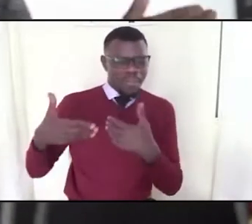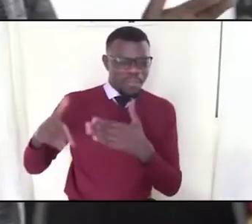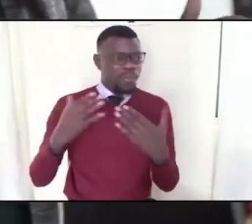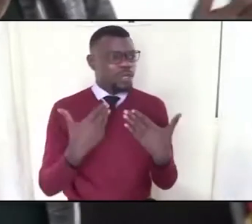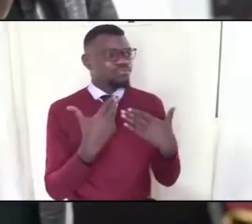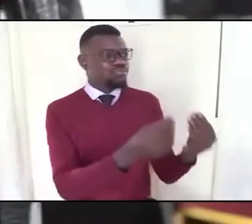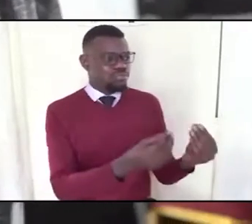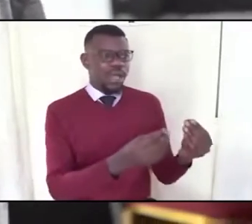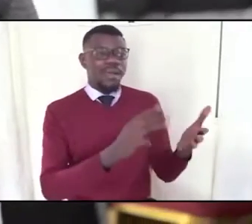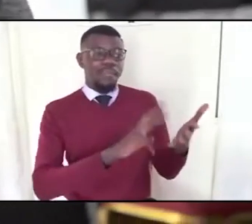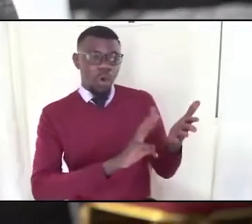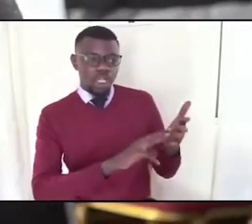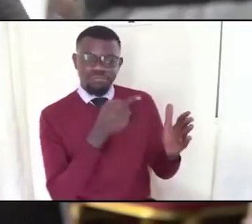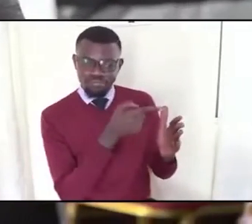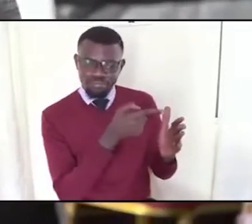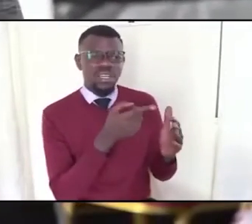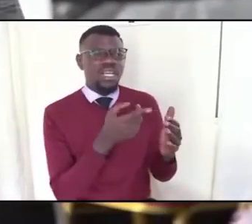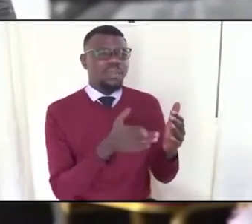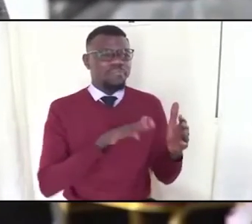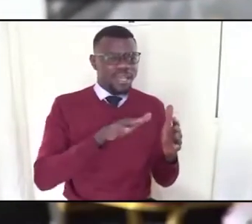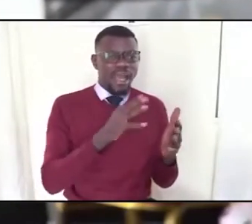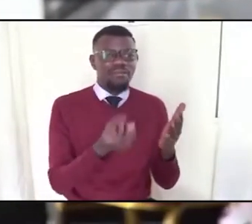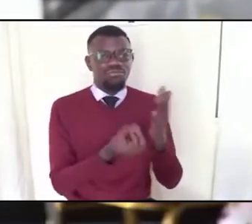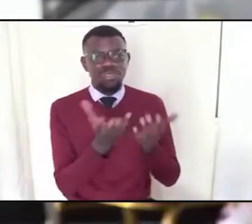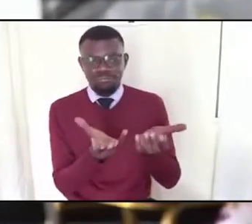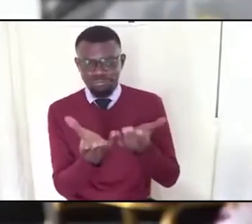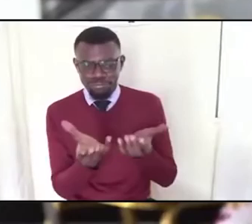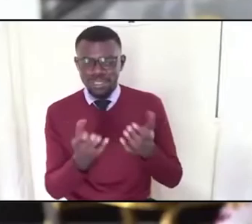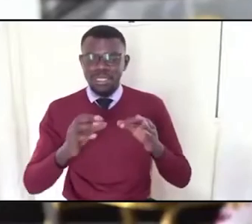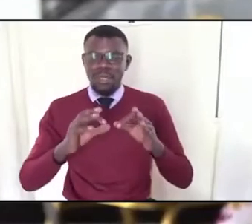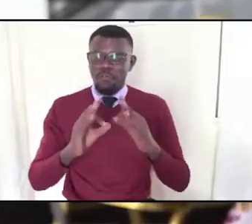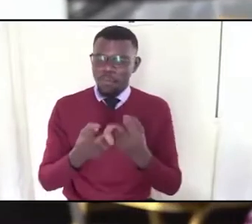to start some form of businesses to cater for their families.